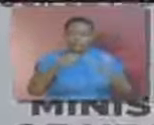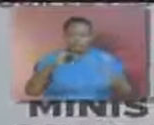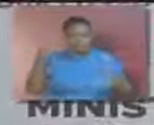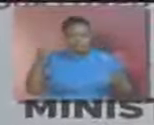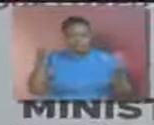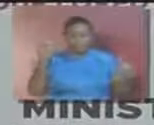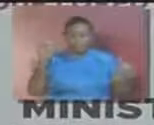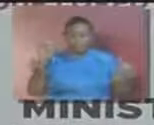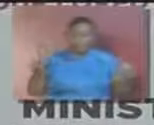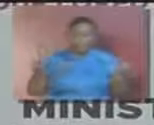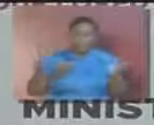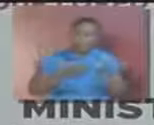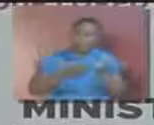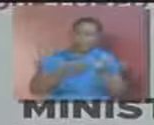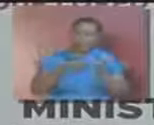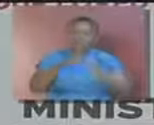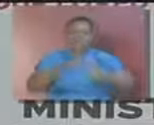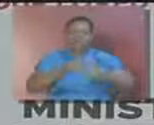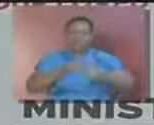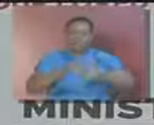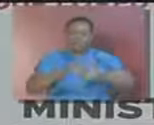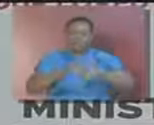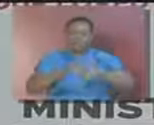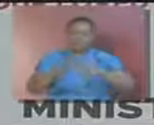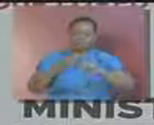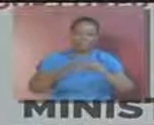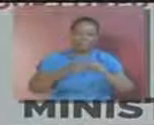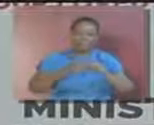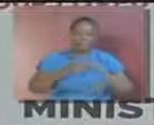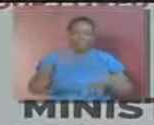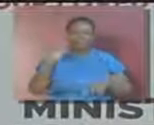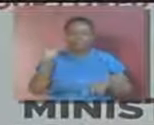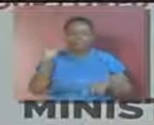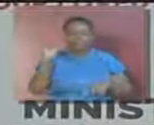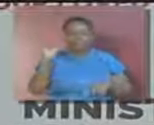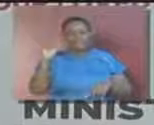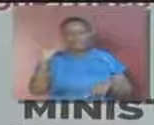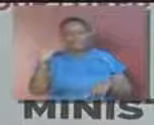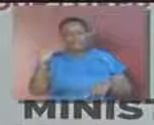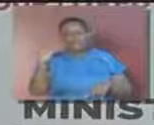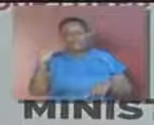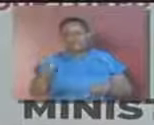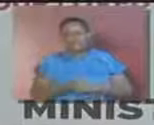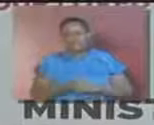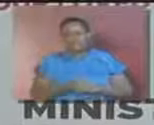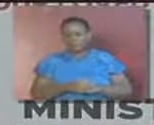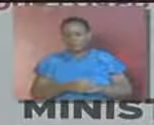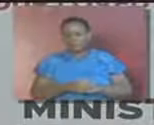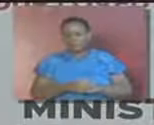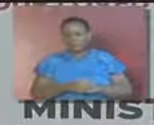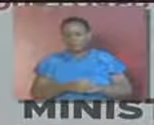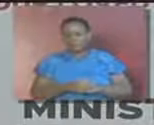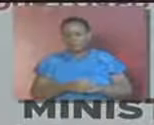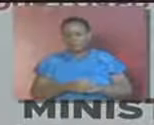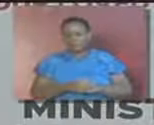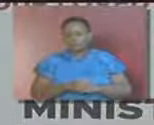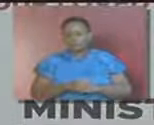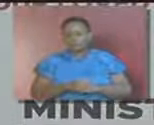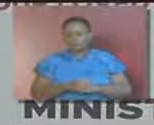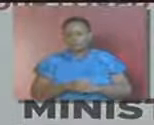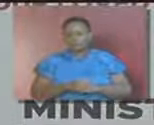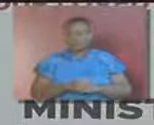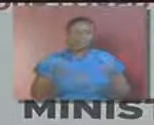some clarification to persons of different religious backgrounds. We go to questions now